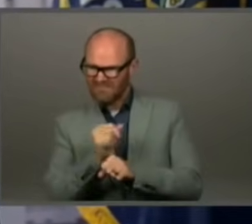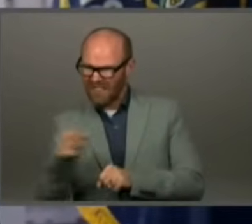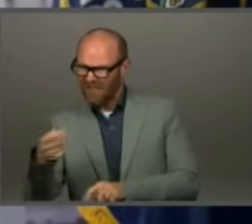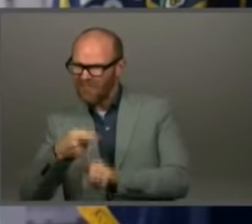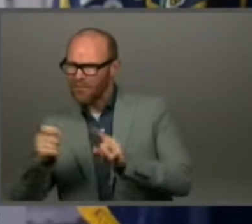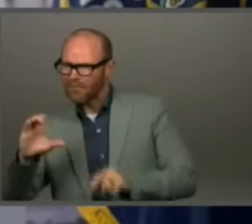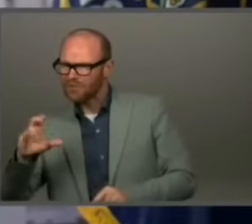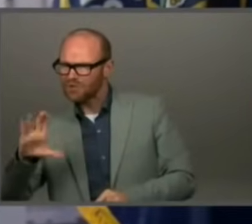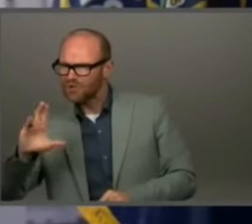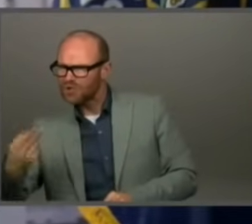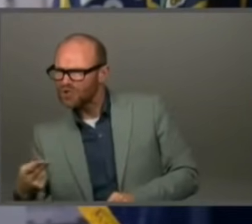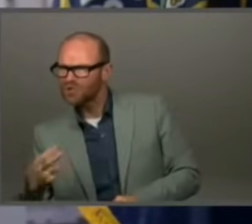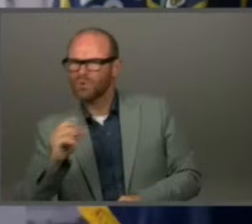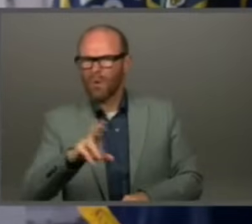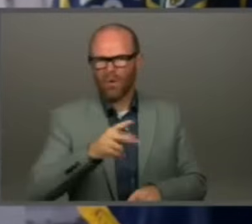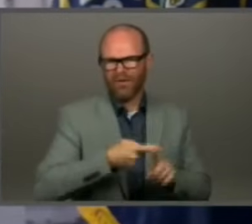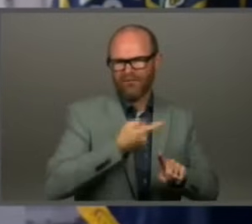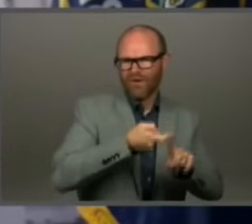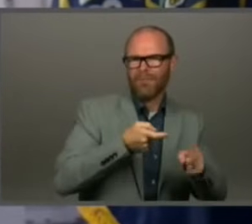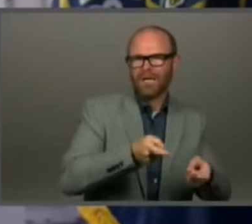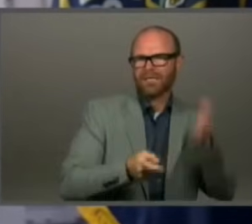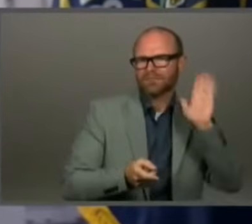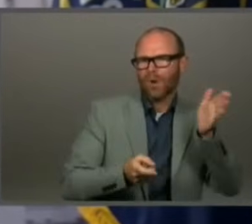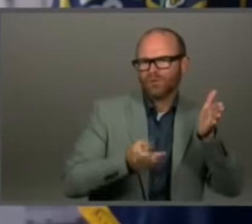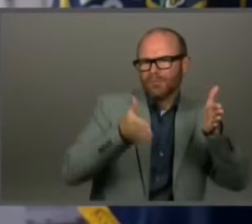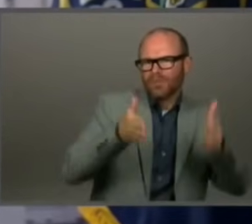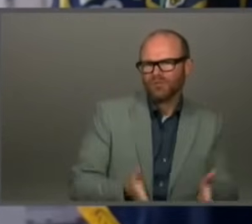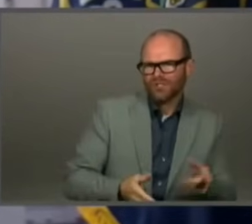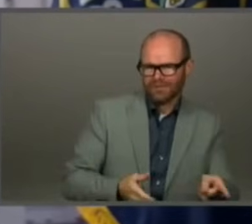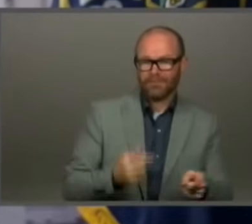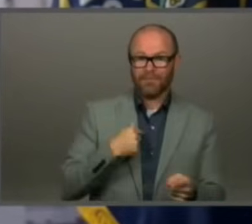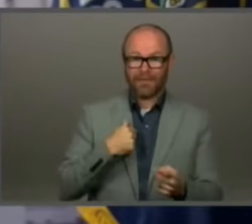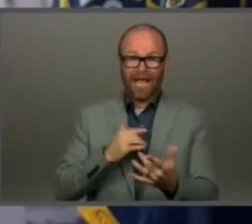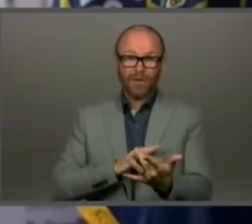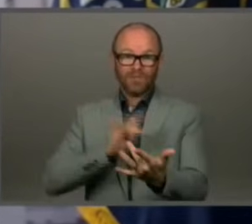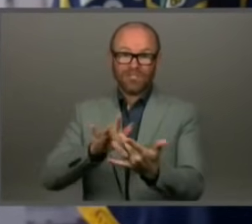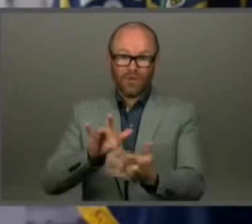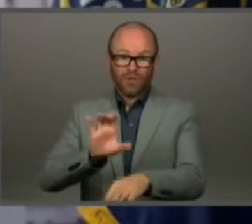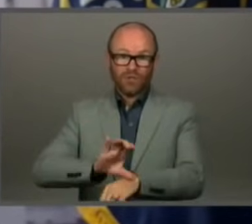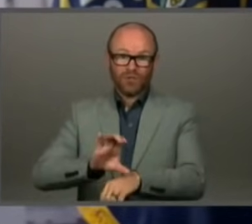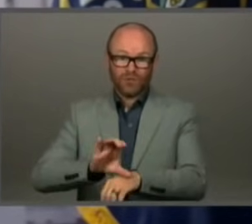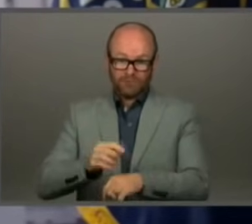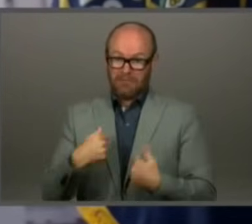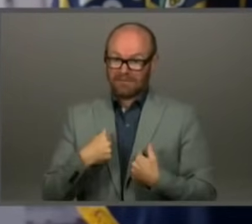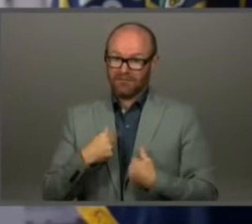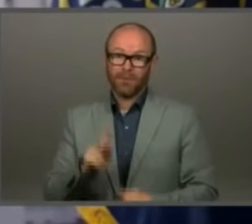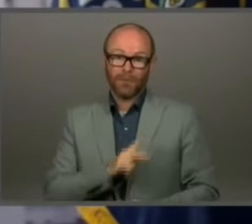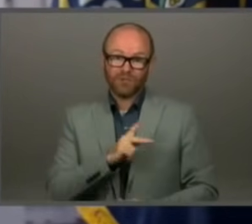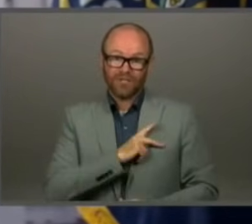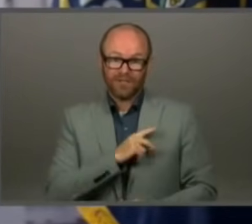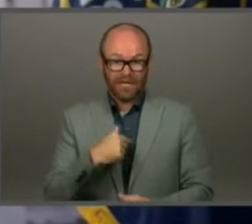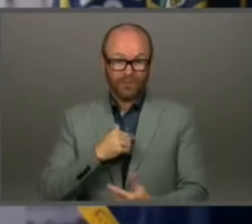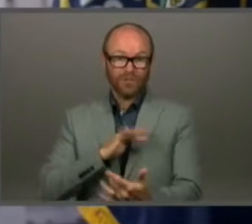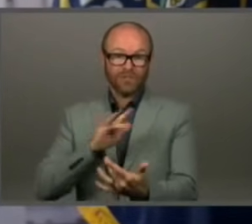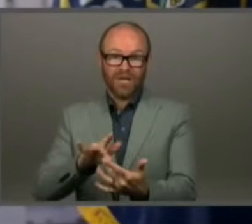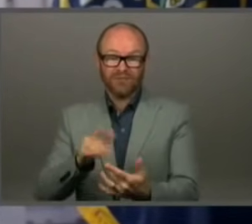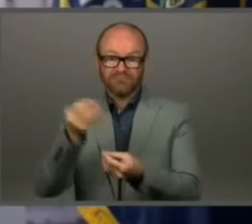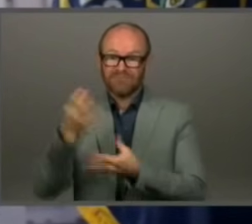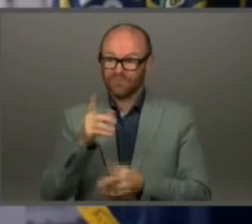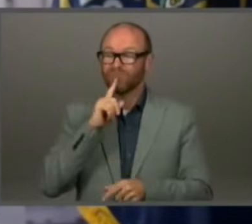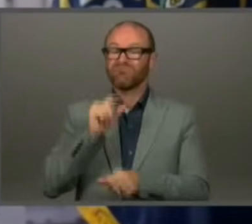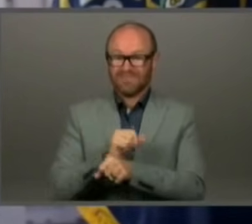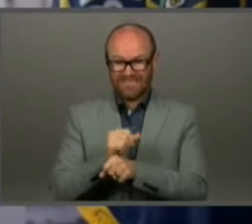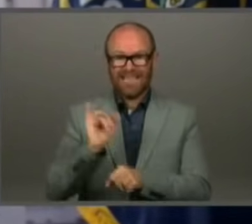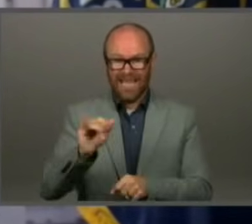a rogue spokesperson? I reached out to the church personally and was assured that that did come